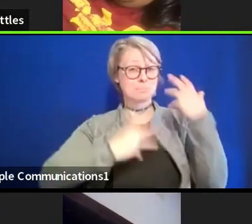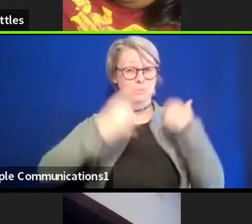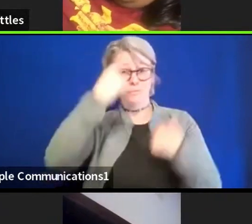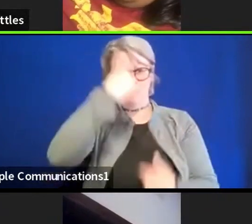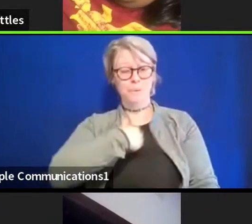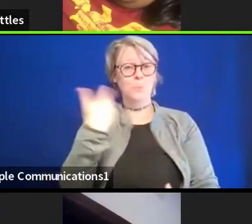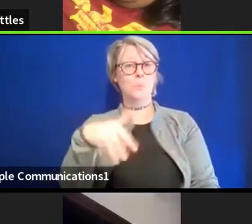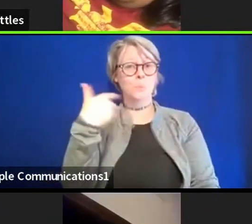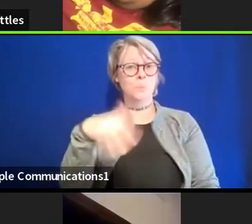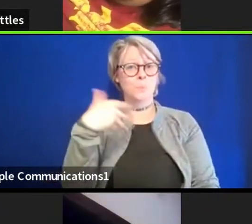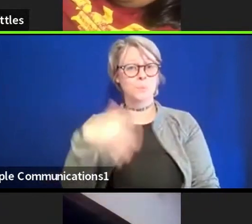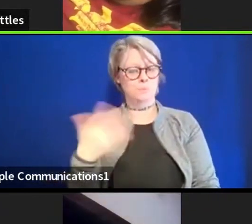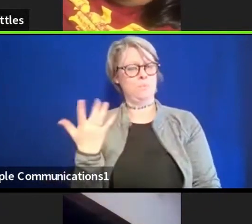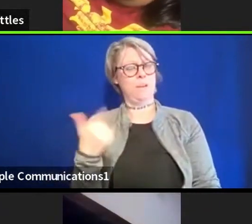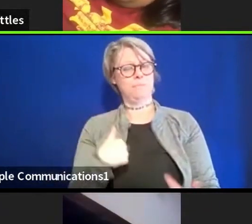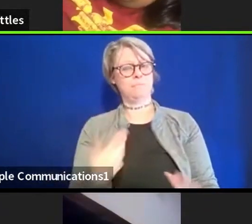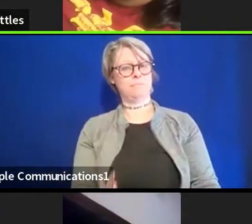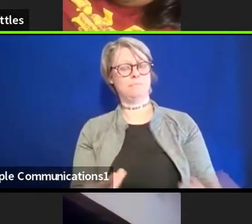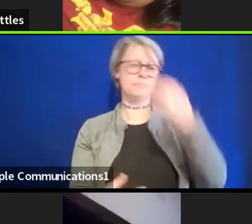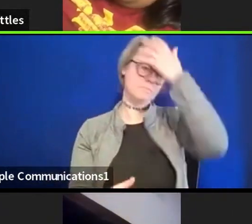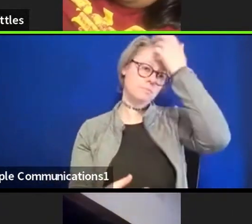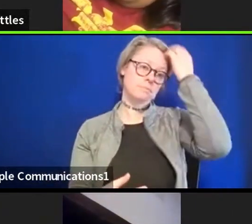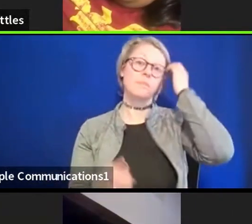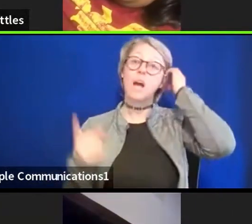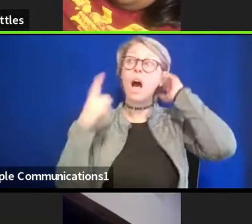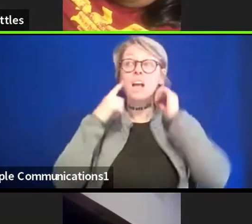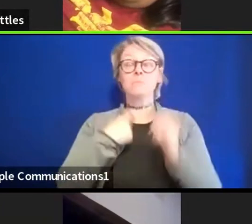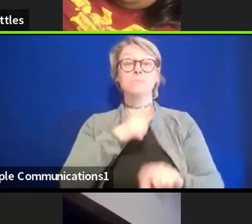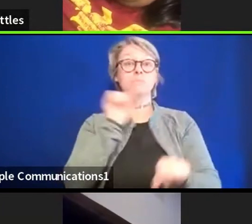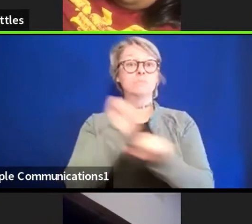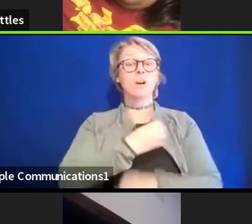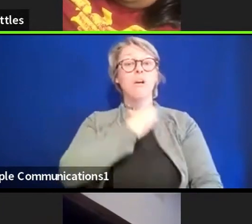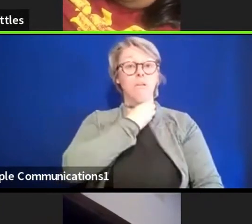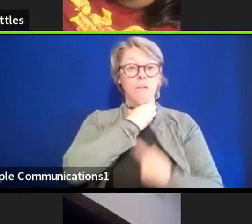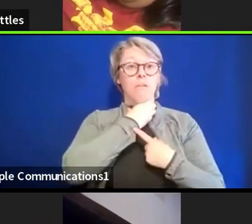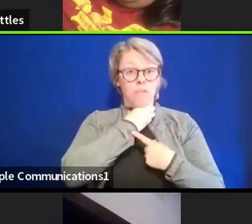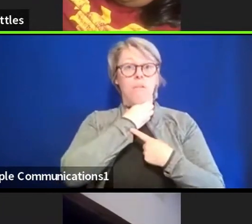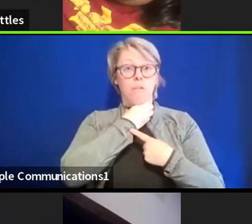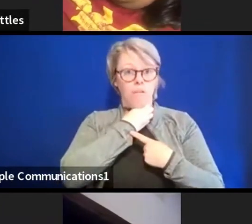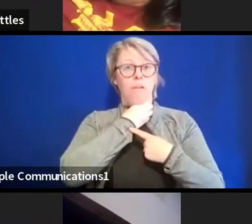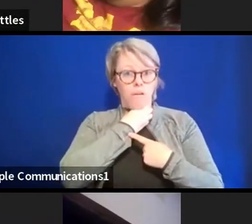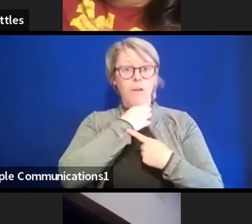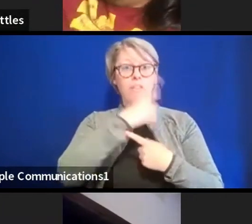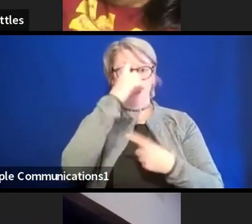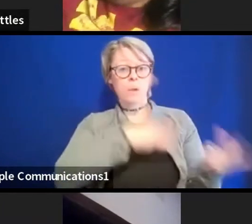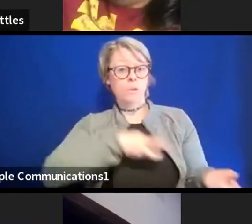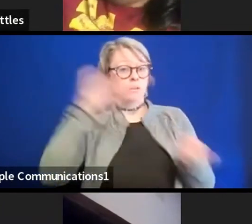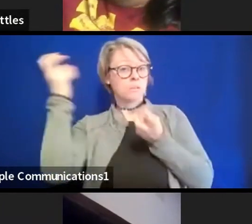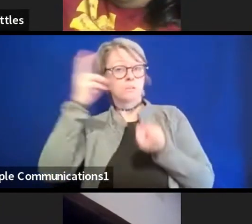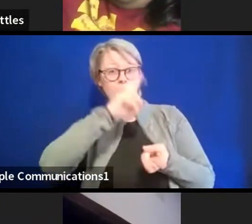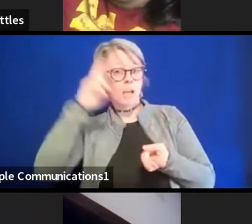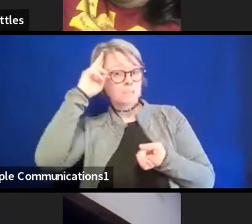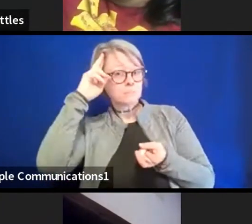because I thought that pill was gonna send me straight to the hospital. Because when I choke, it's like, choke